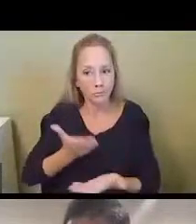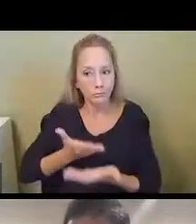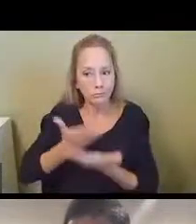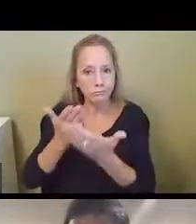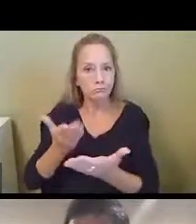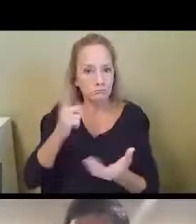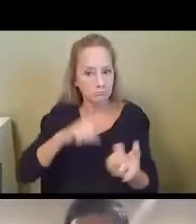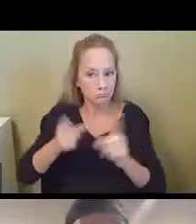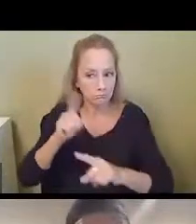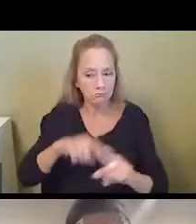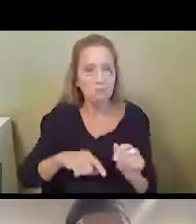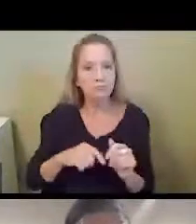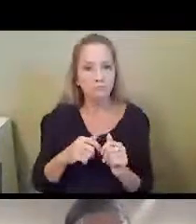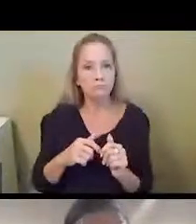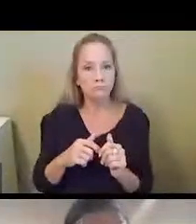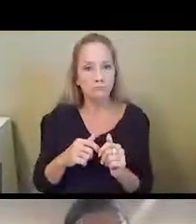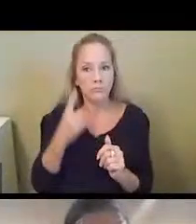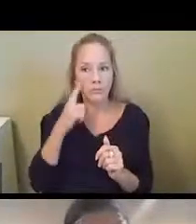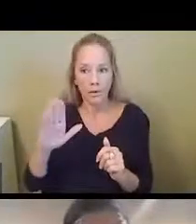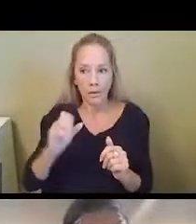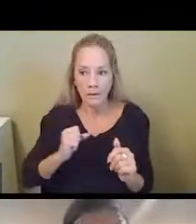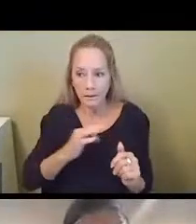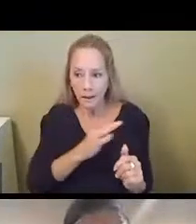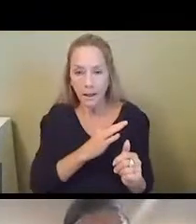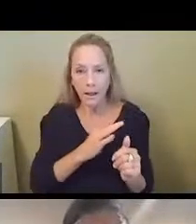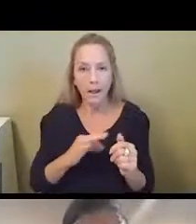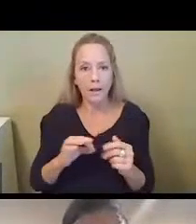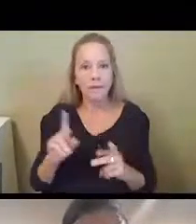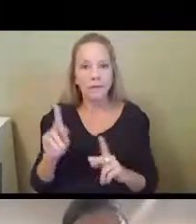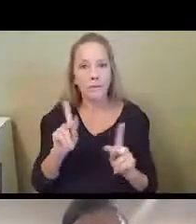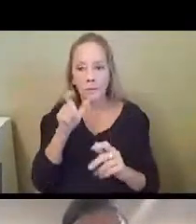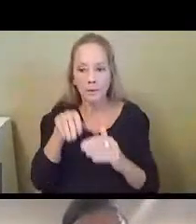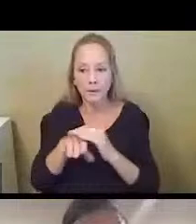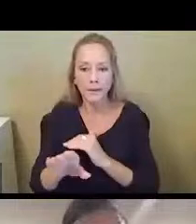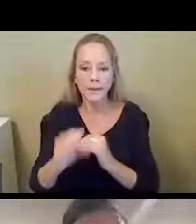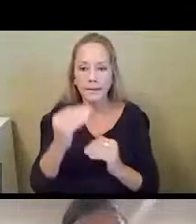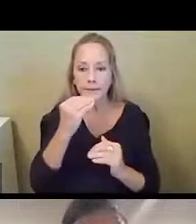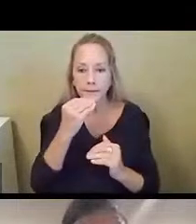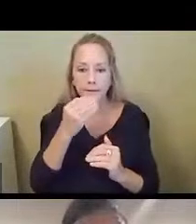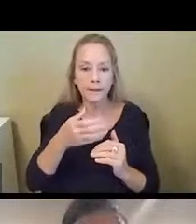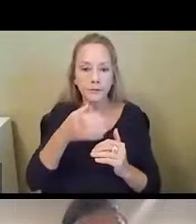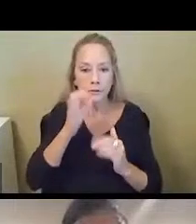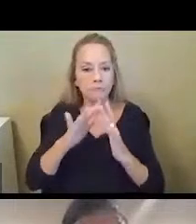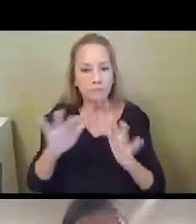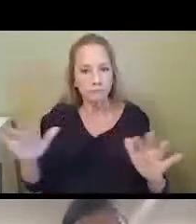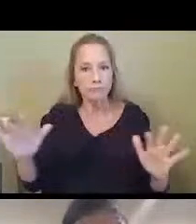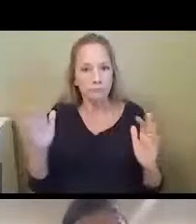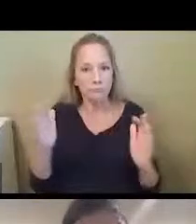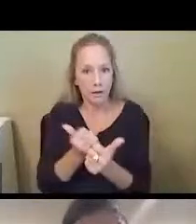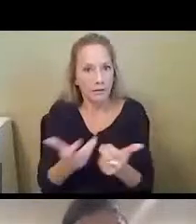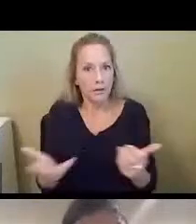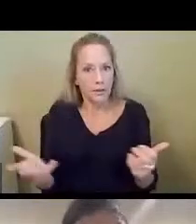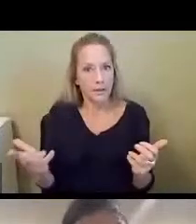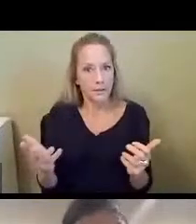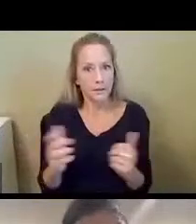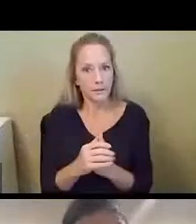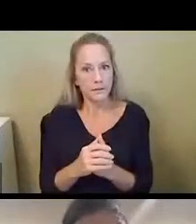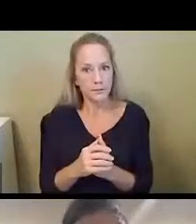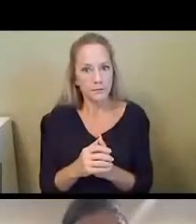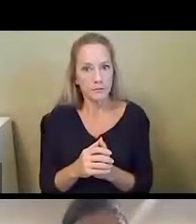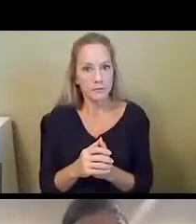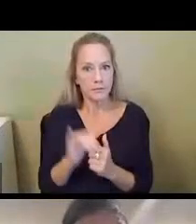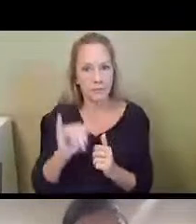patrons. So I've got to say they've really done a good job. And in my discussion with this gentleman, I told him that we usually want to look at